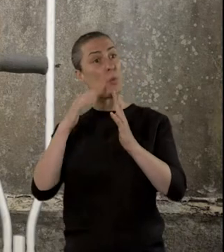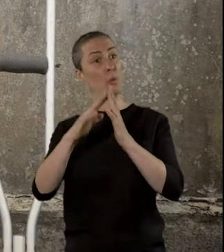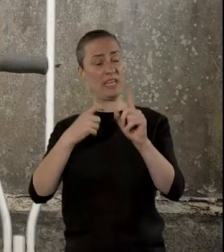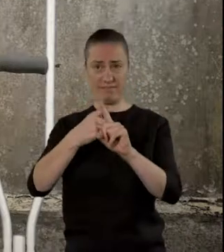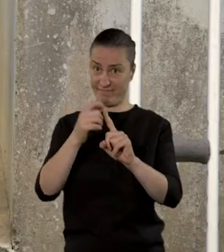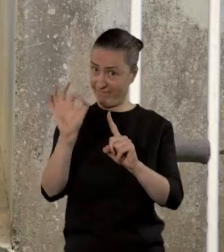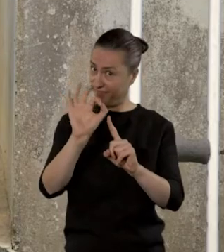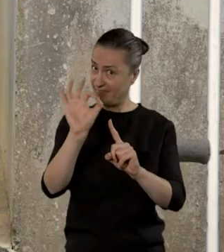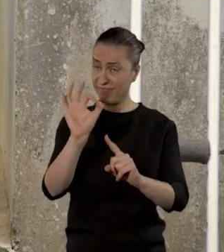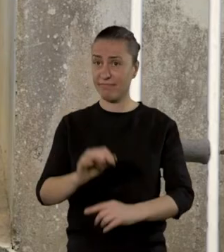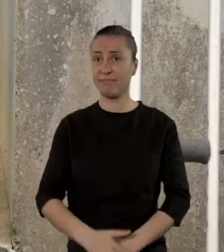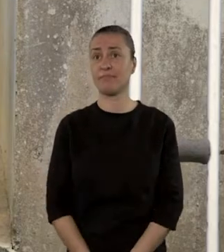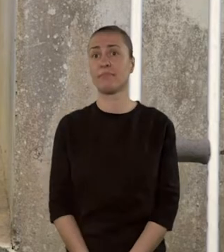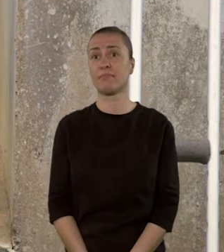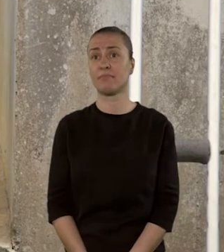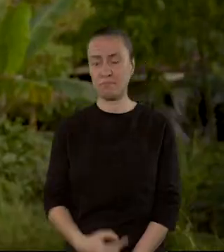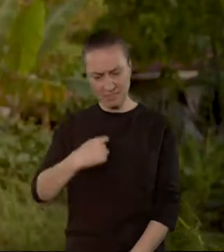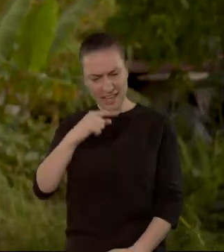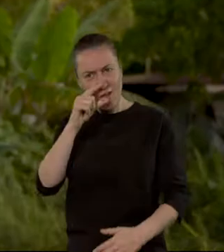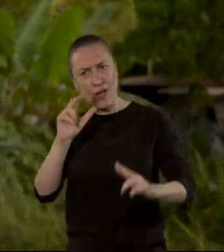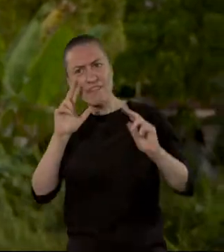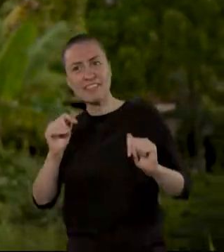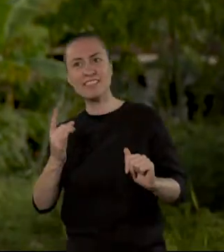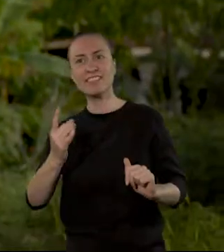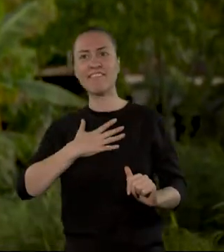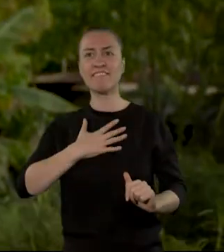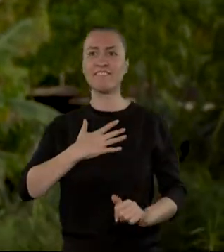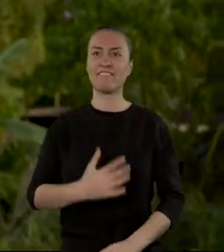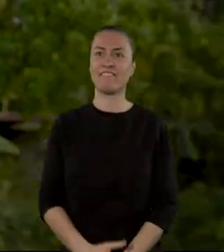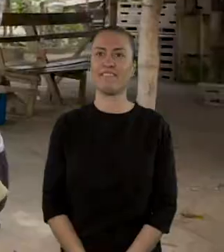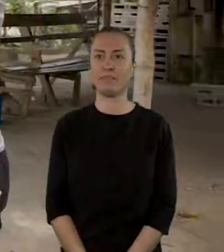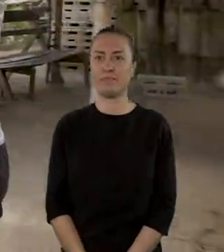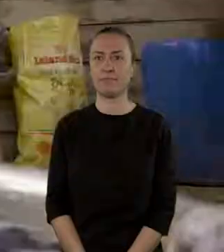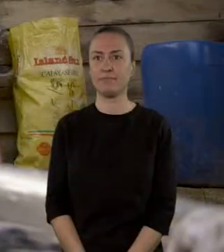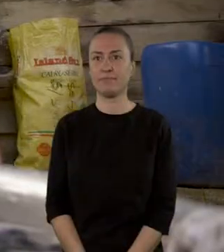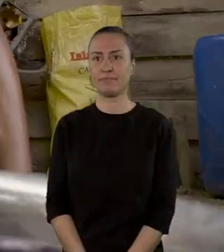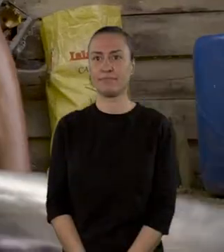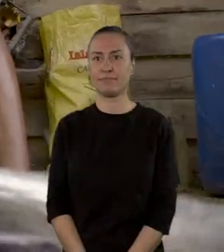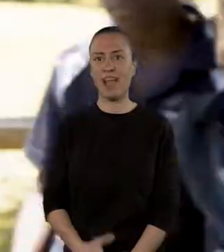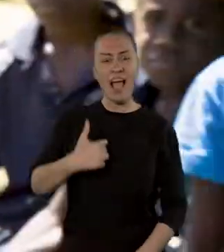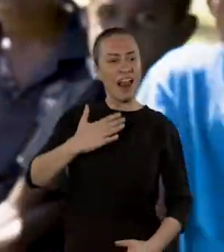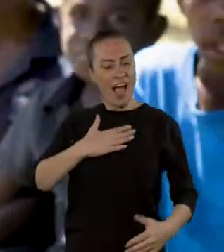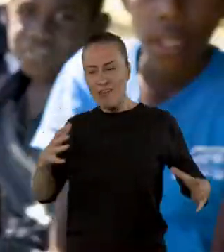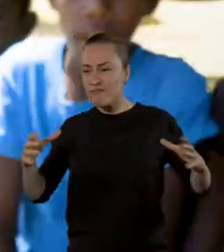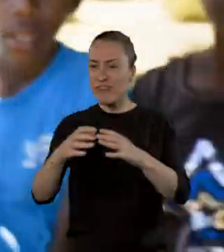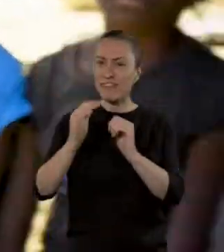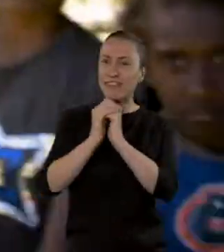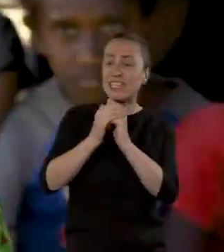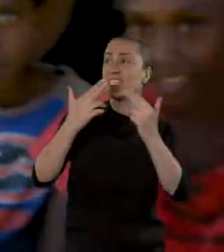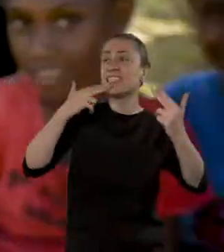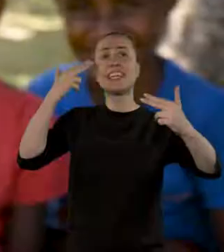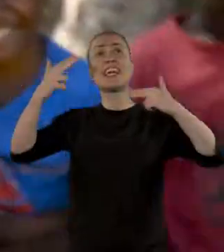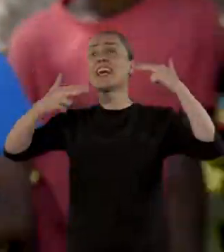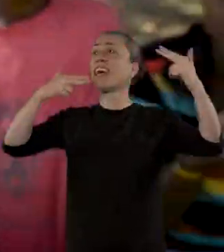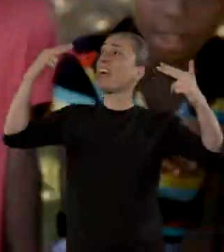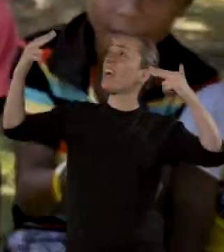by you think same me not strong. I can live independently. Me like a sing sing that